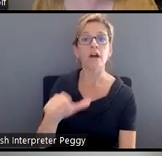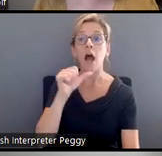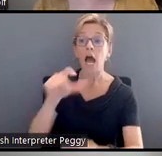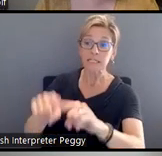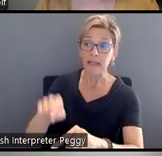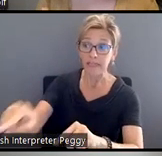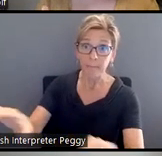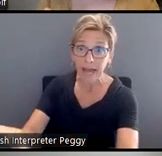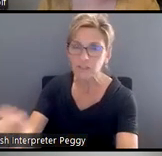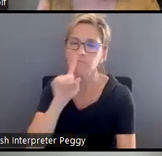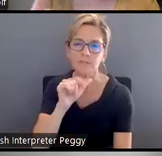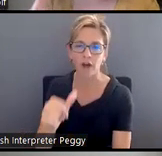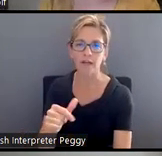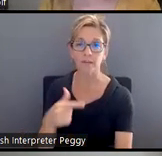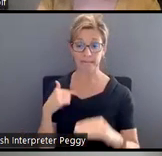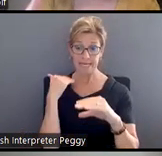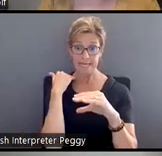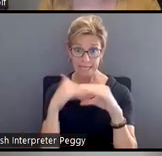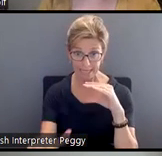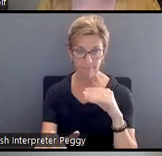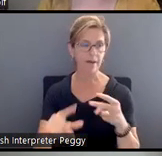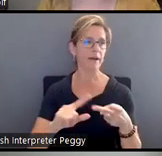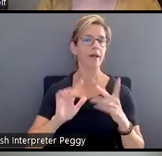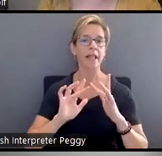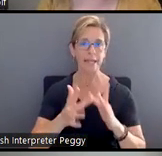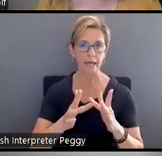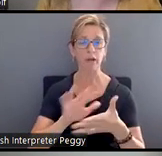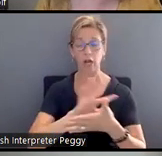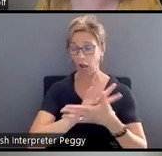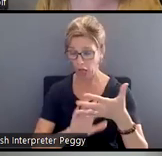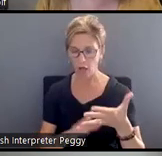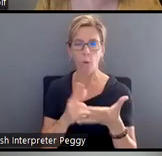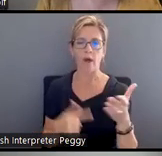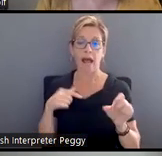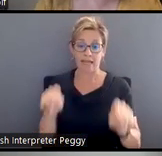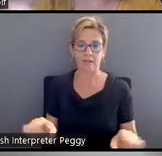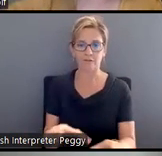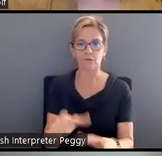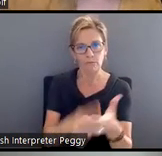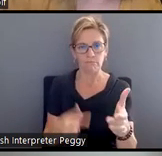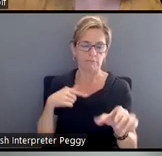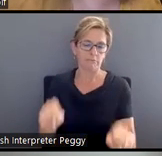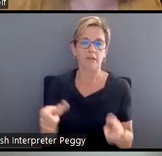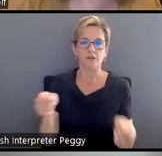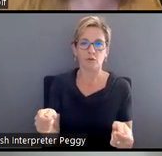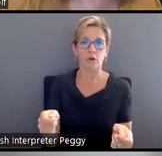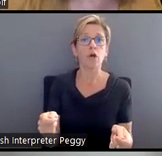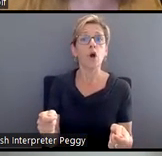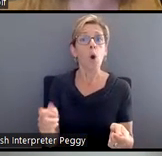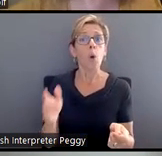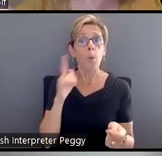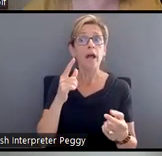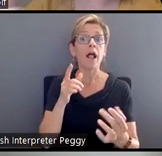By you sending out emails, networking, mentioning, doing all of those things that you do have control over, they will lead to